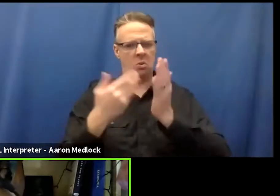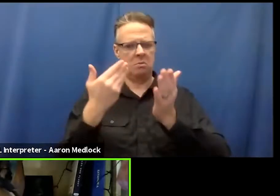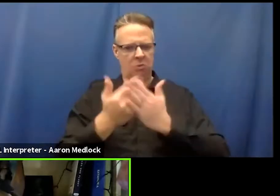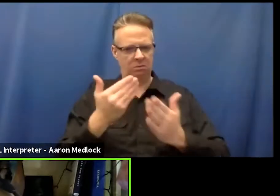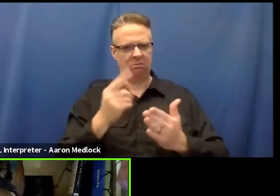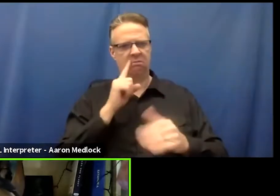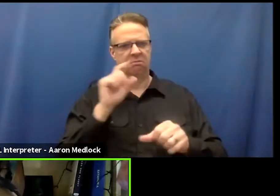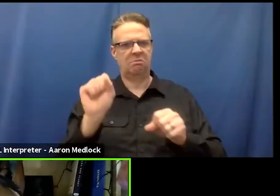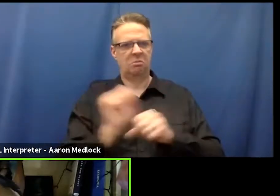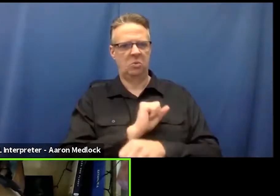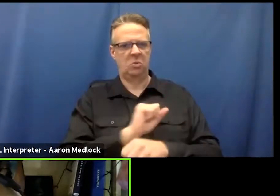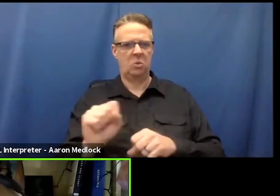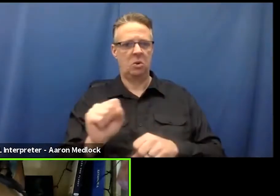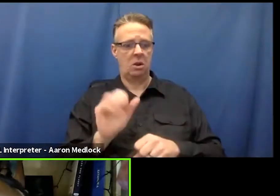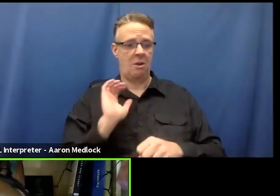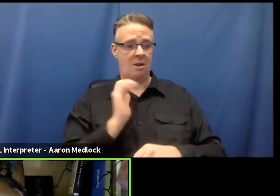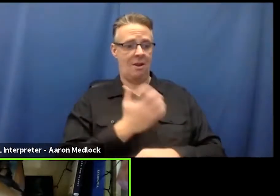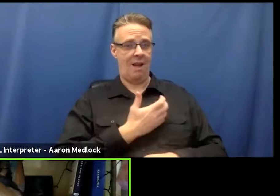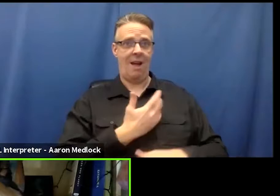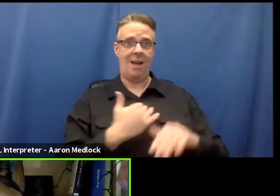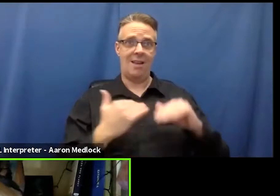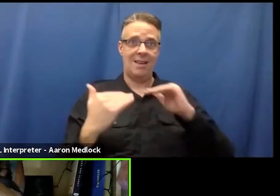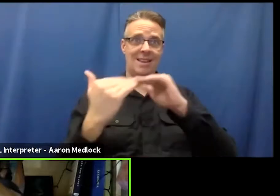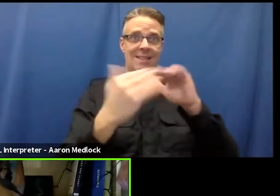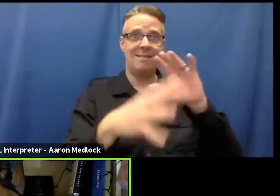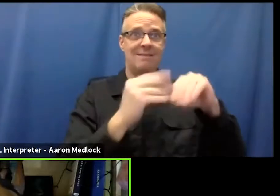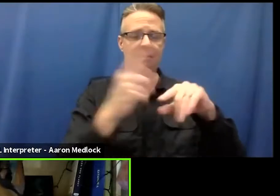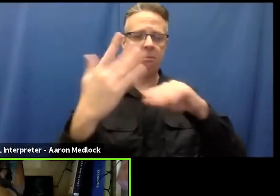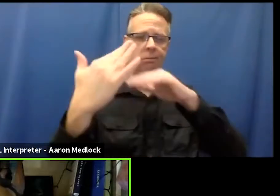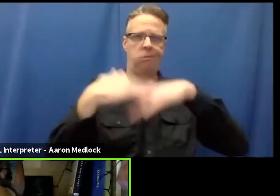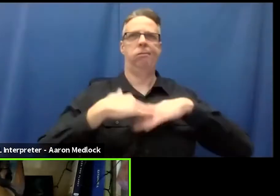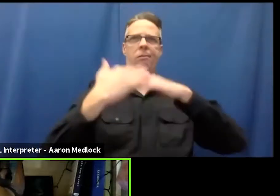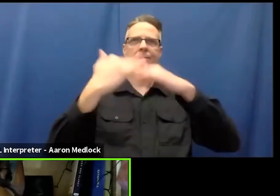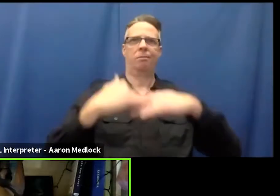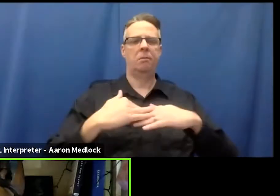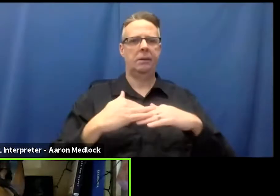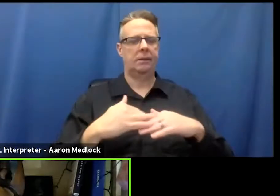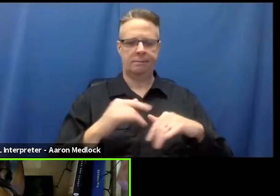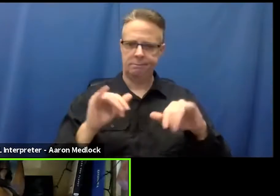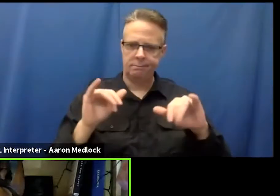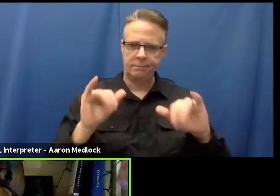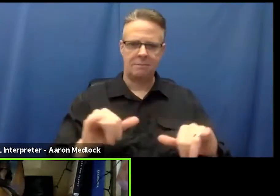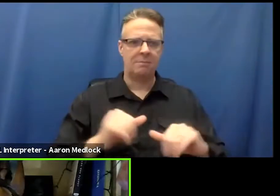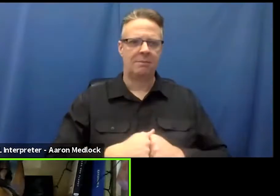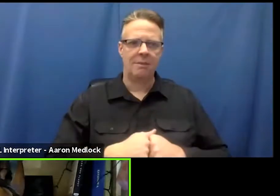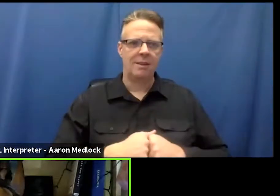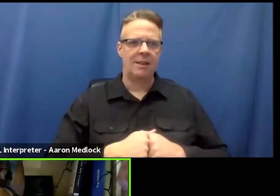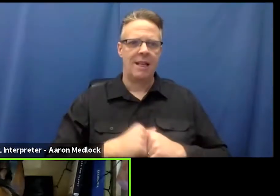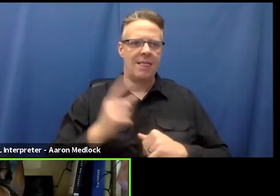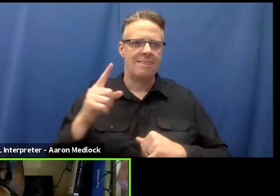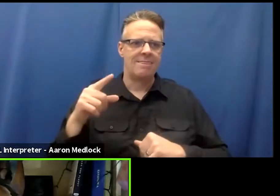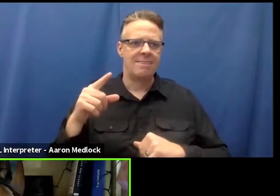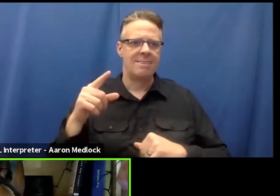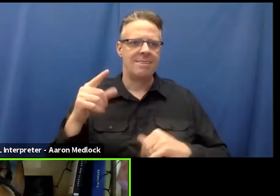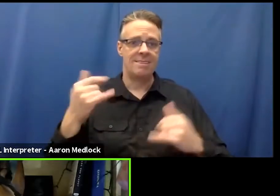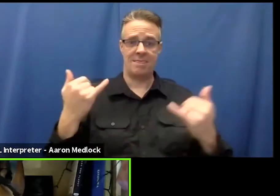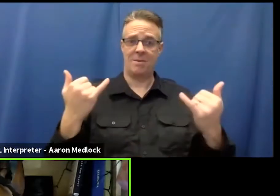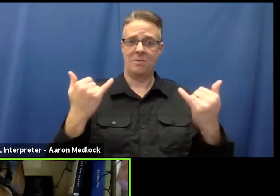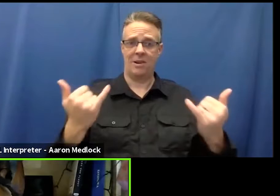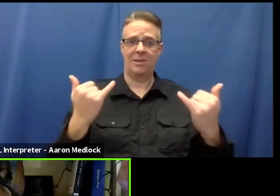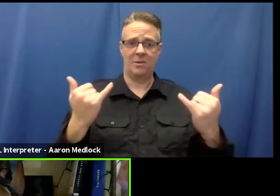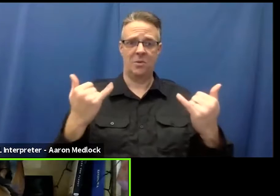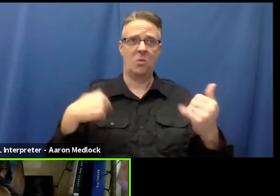actively work against our equal participation in society. And, you know, at the moment, we